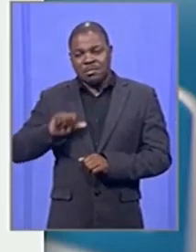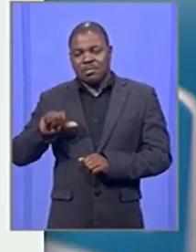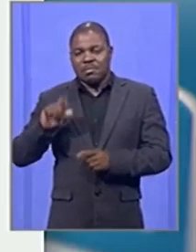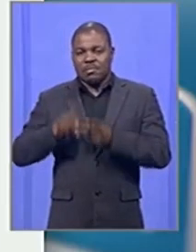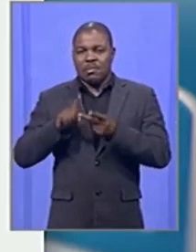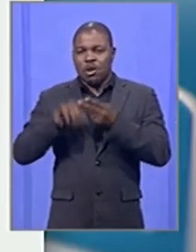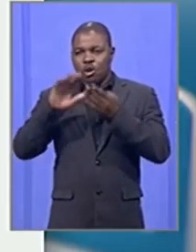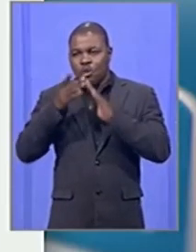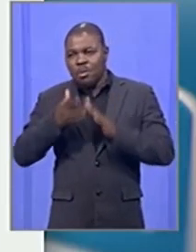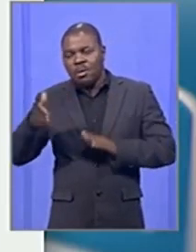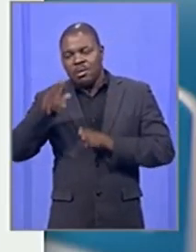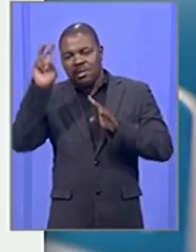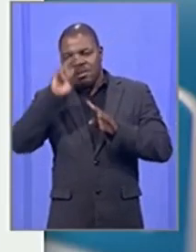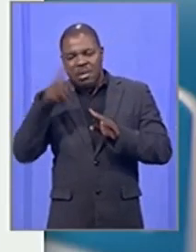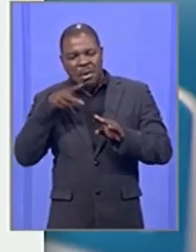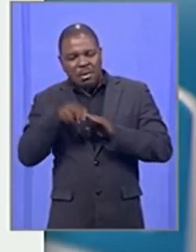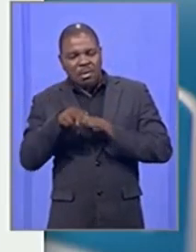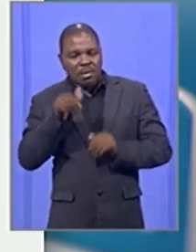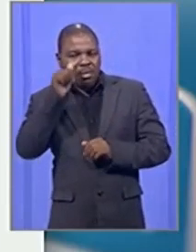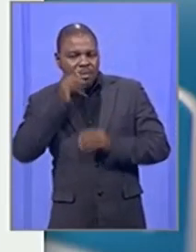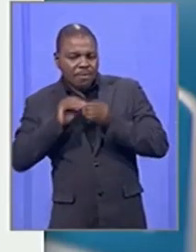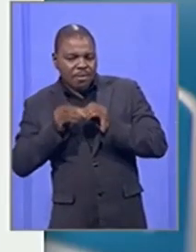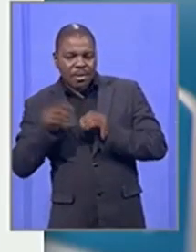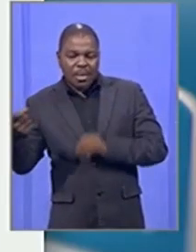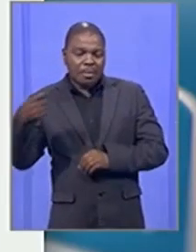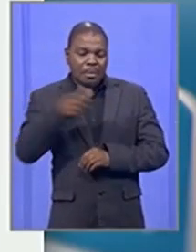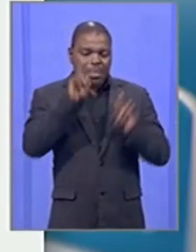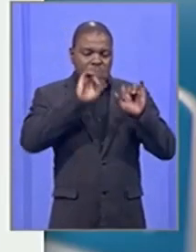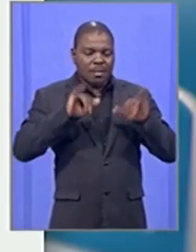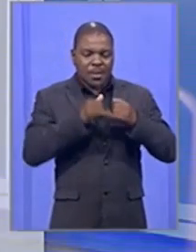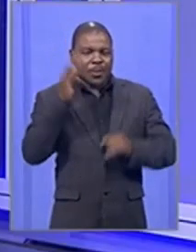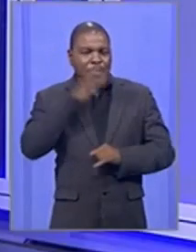ba tsipa motlakase ba korota Eskom tšhelete e ngata.